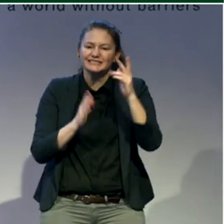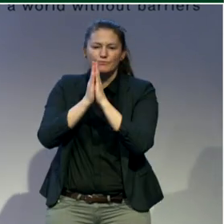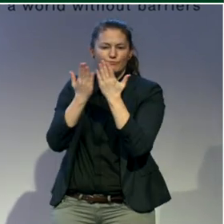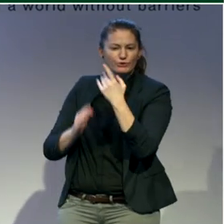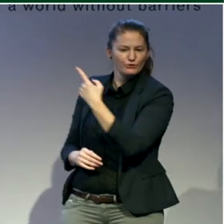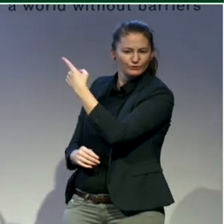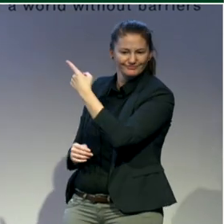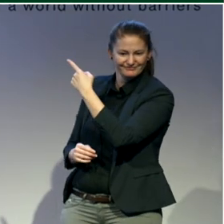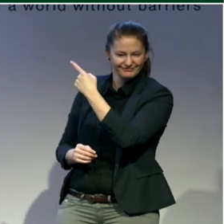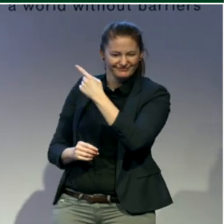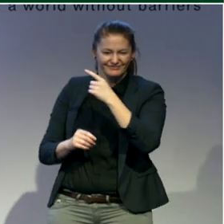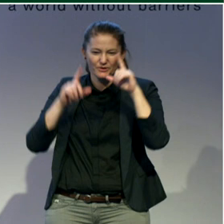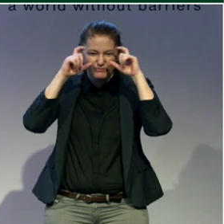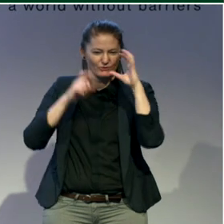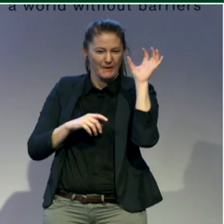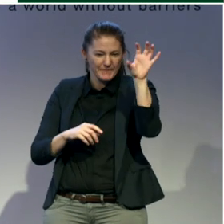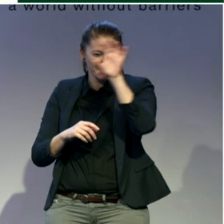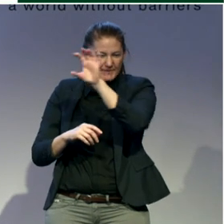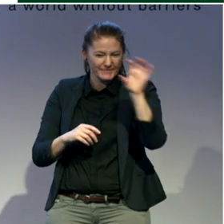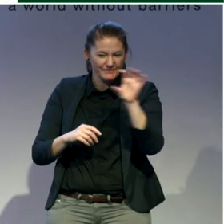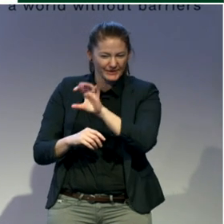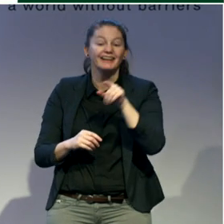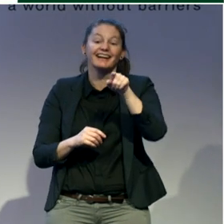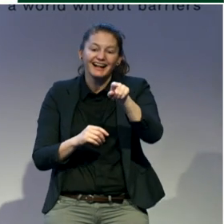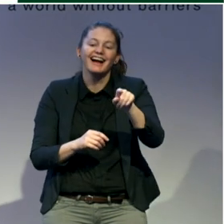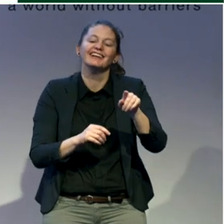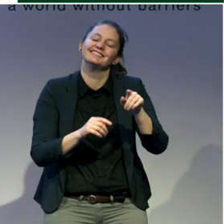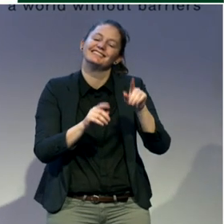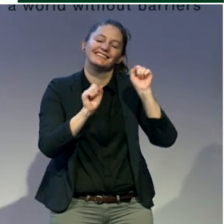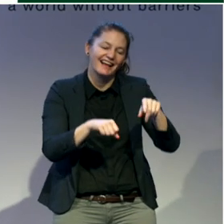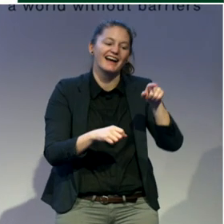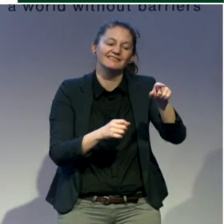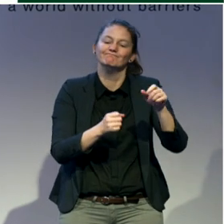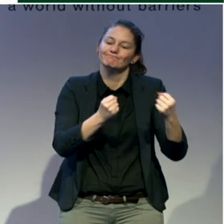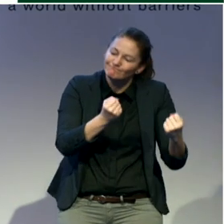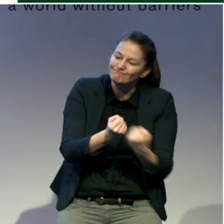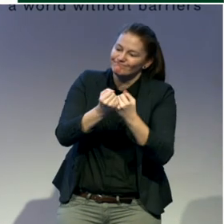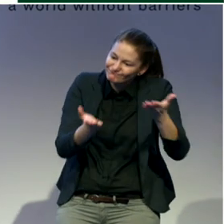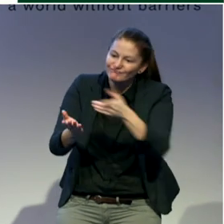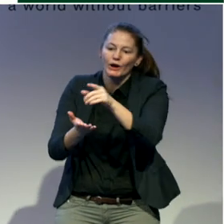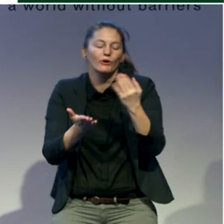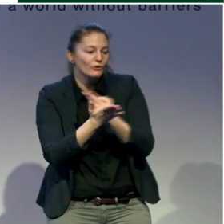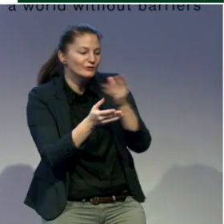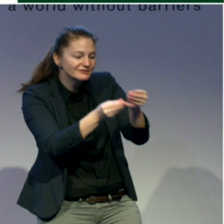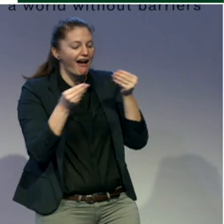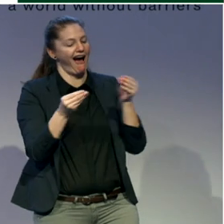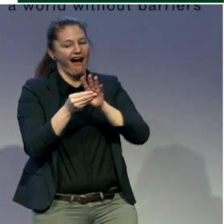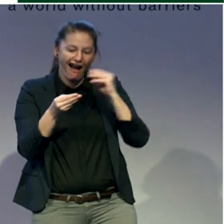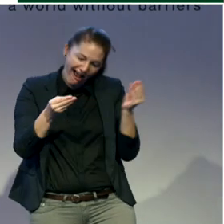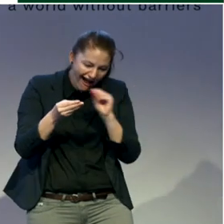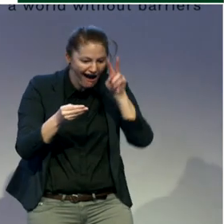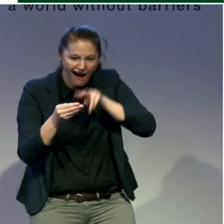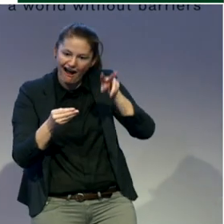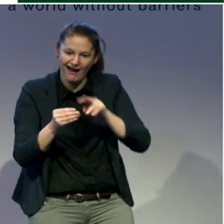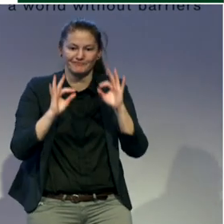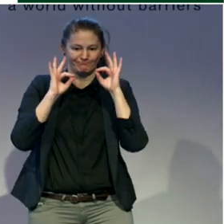we use to support decision making. We have advocated for change, and on 2017, we